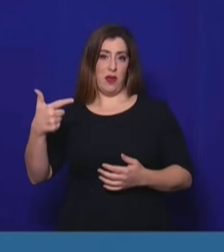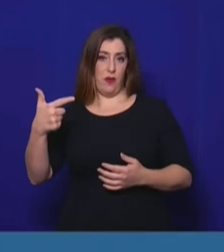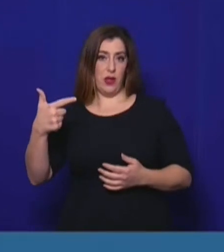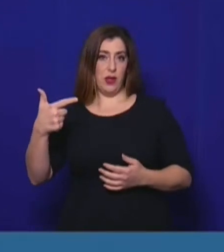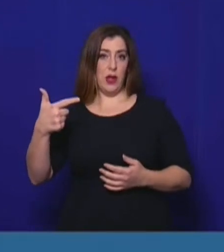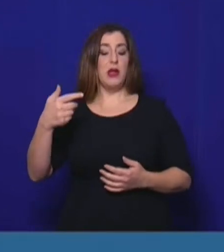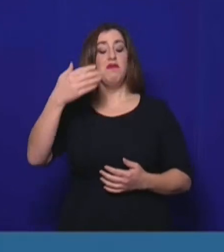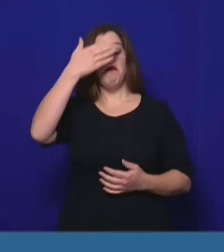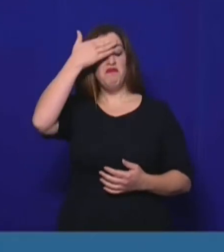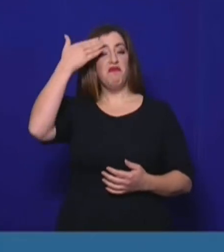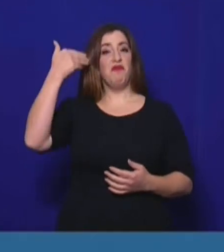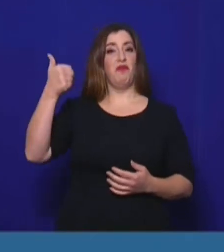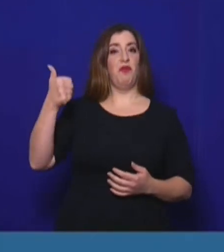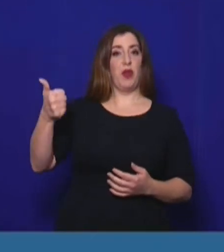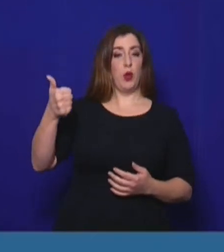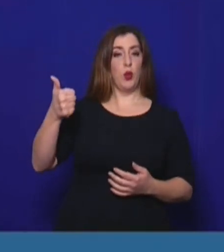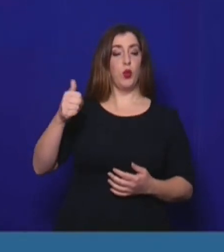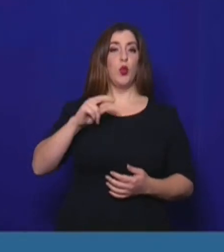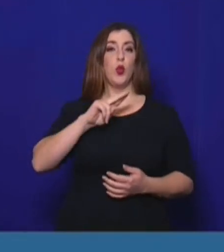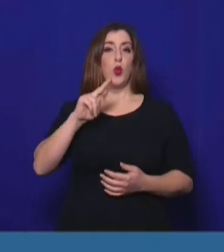kellna sa' issa huwa ta'